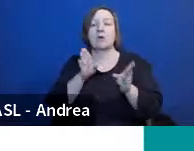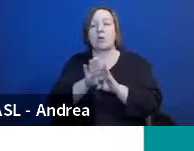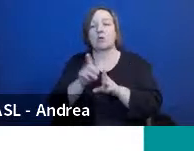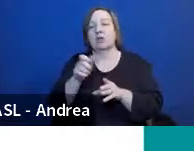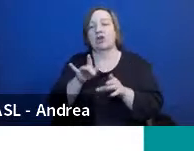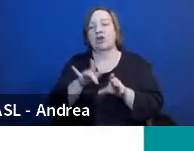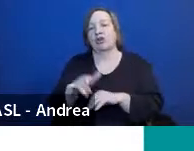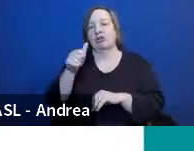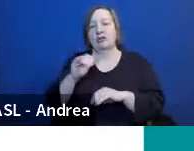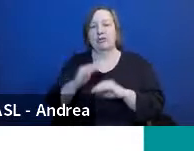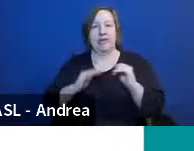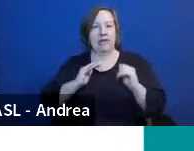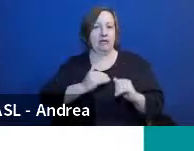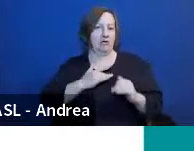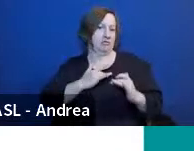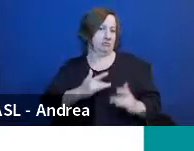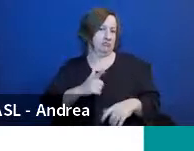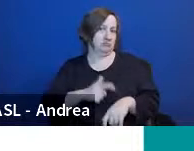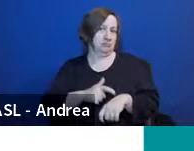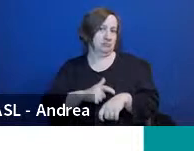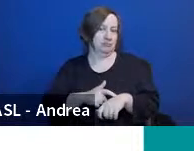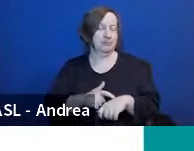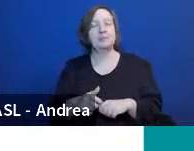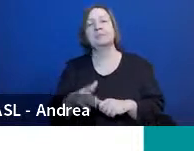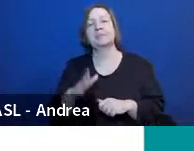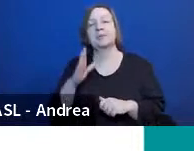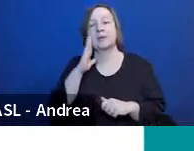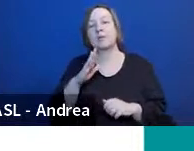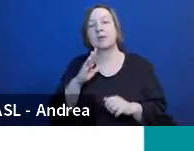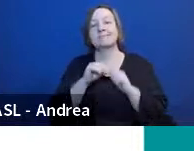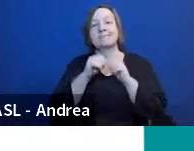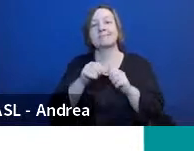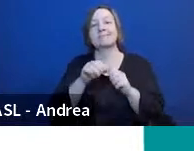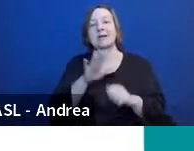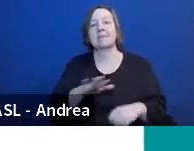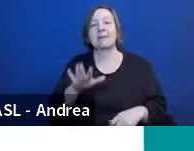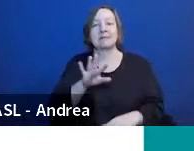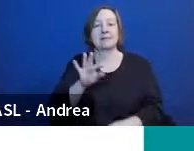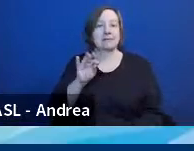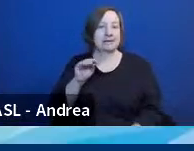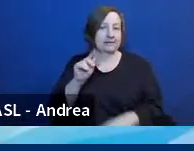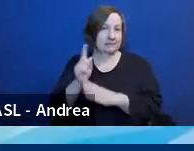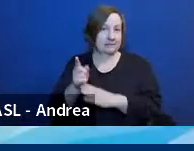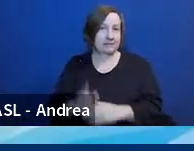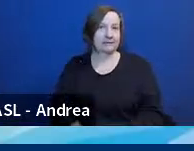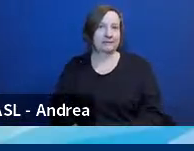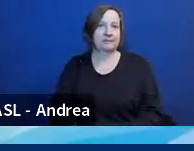our usual time. So we will we'll go for about 90 minutes.